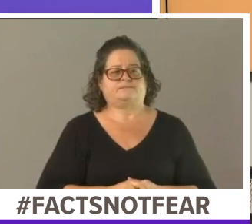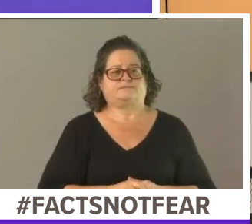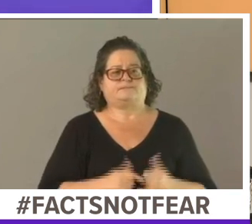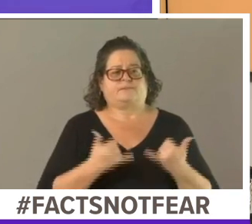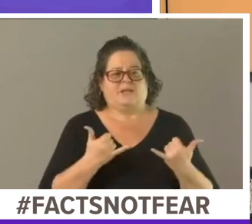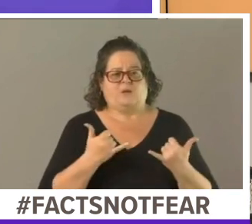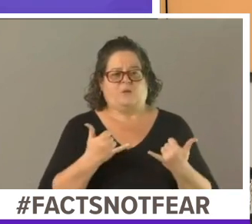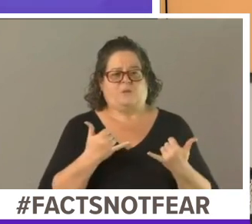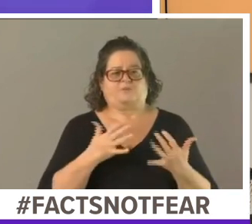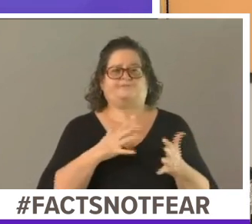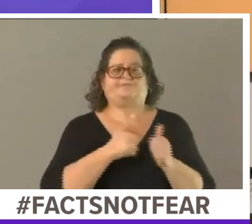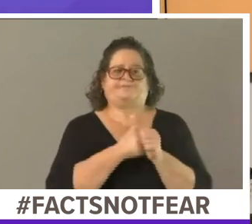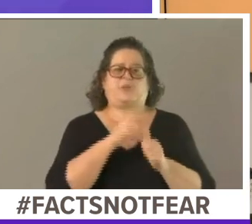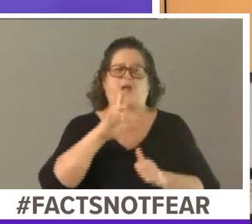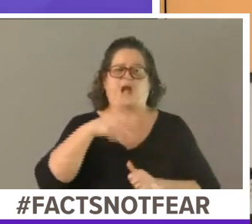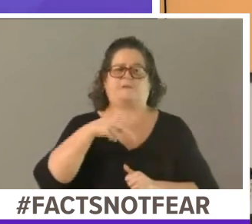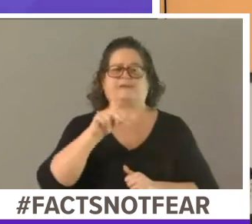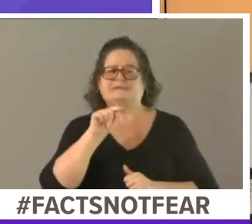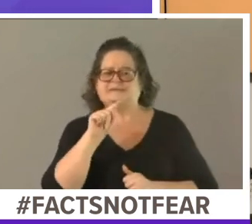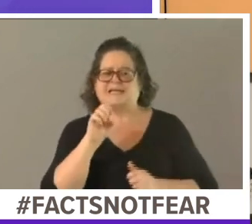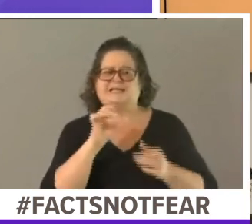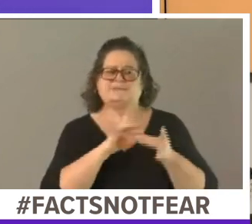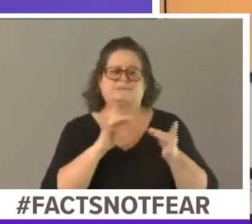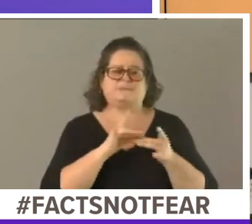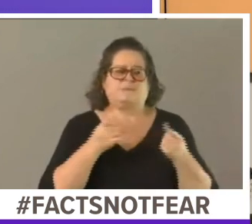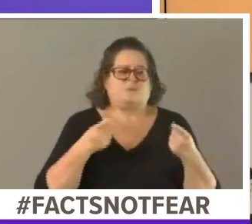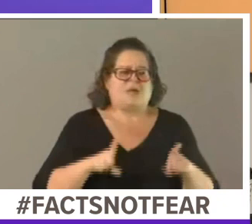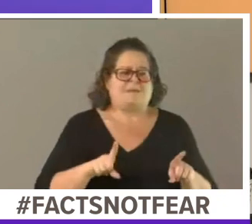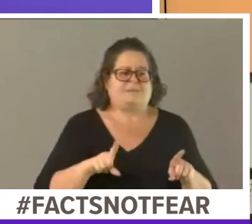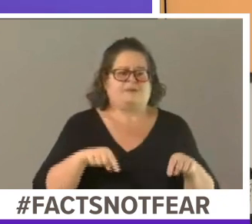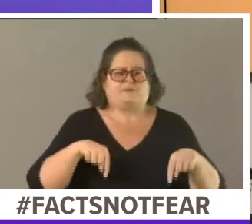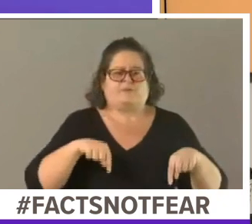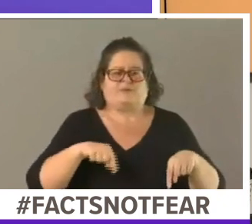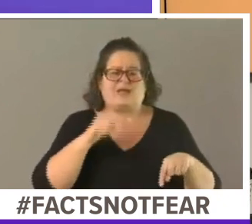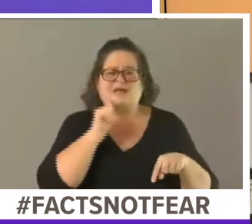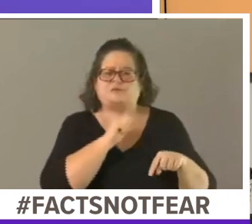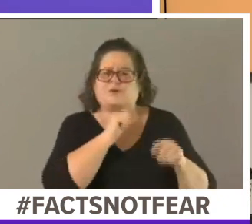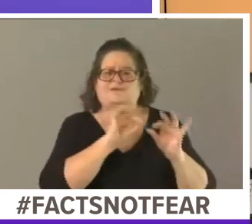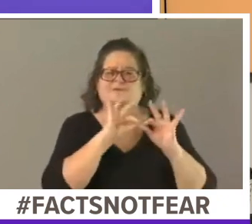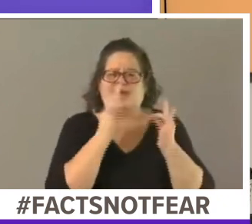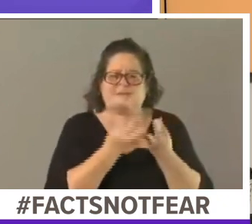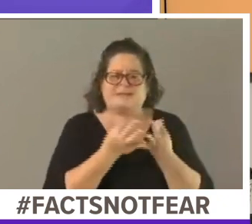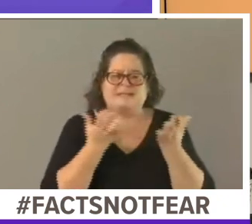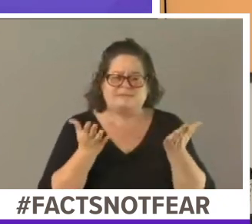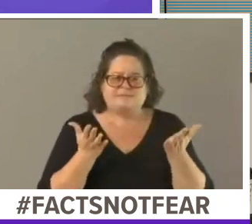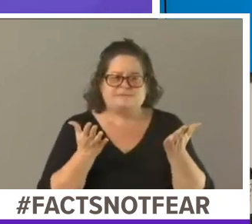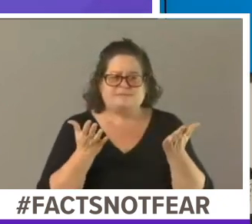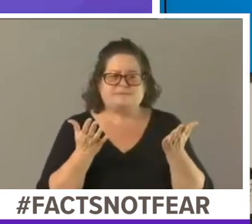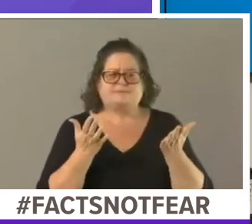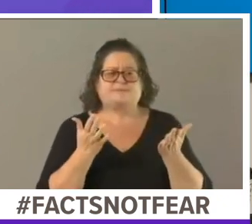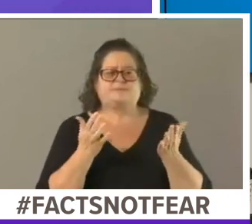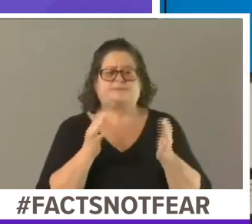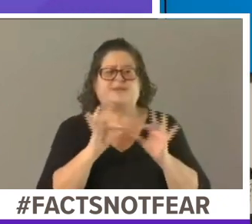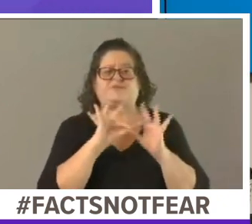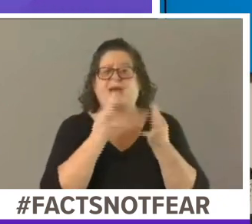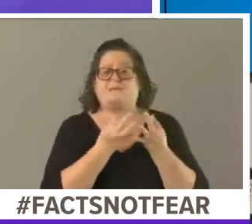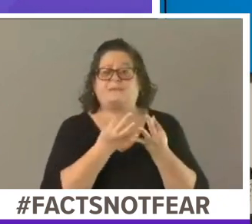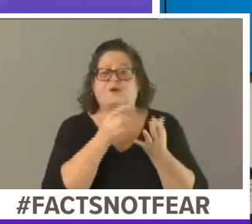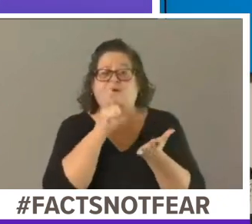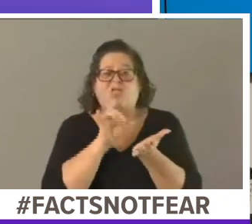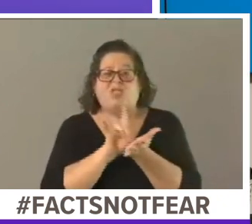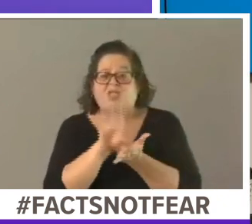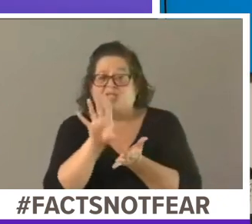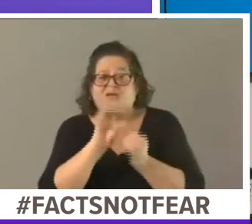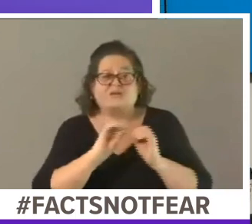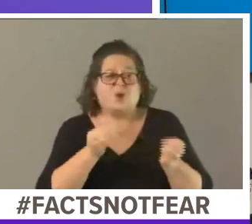but what's happening with Arizona families in the state of Arizona, especially families that have been displaced through this.